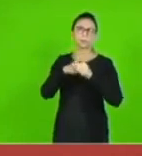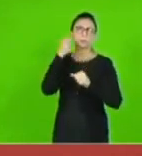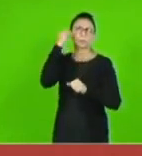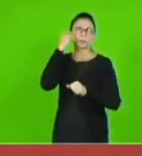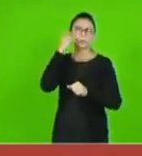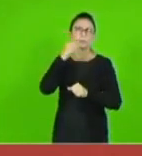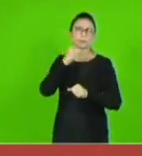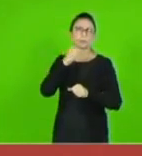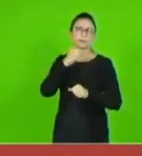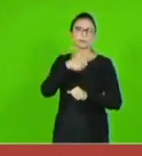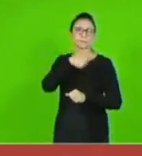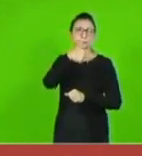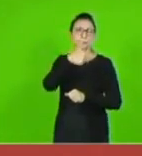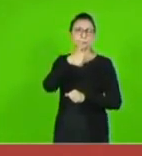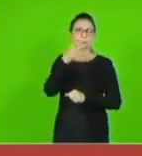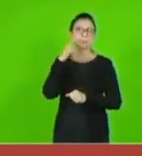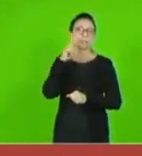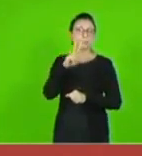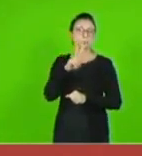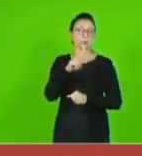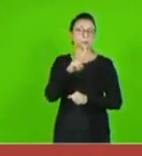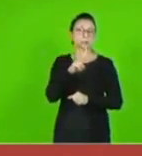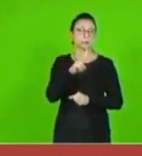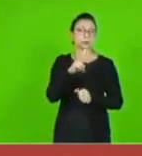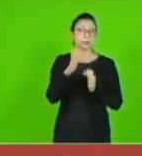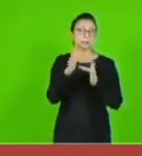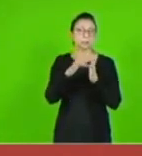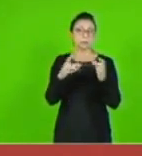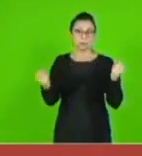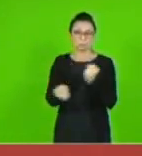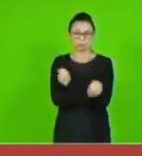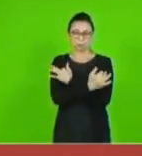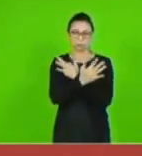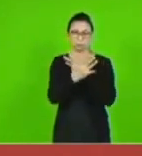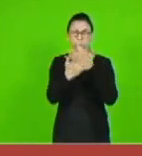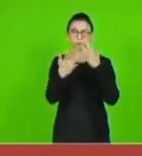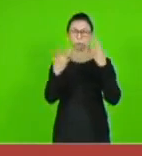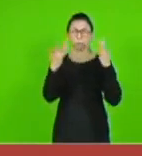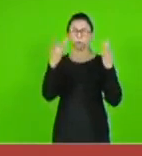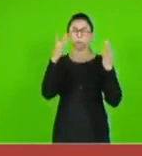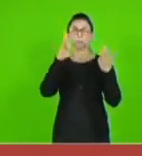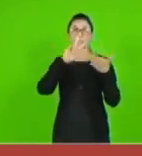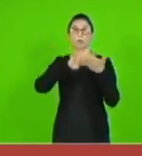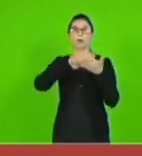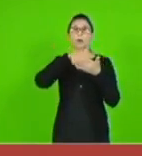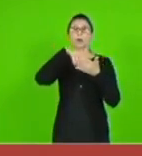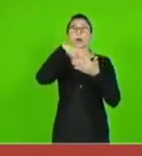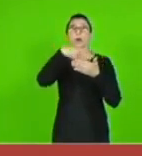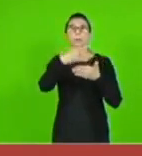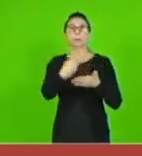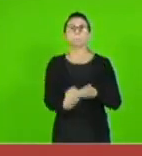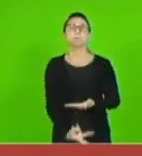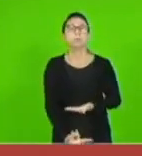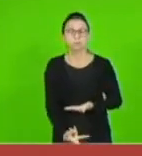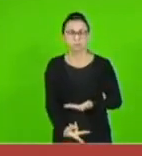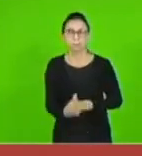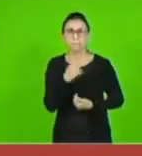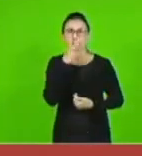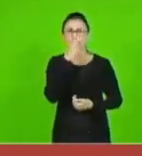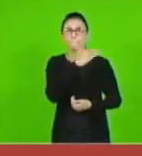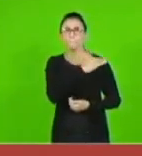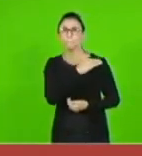is completely different than the first experience he had when John saw Lord